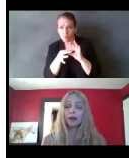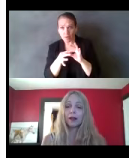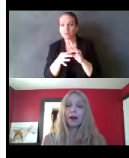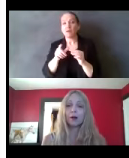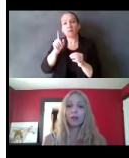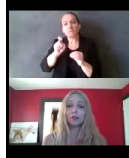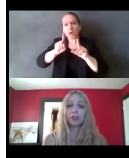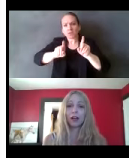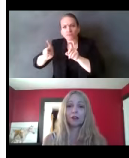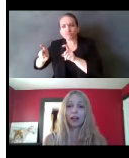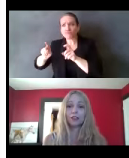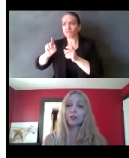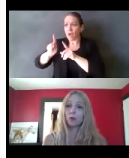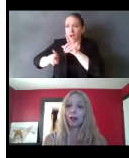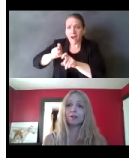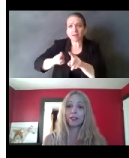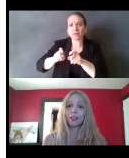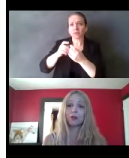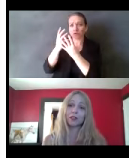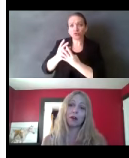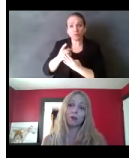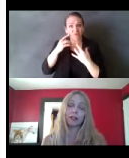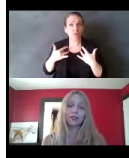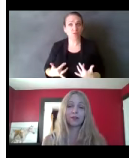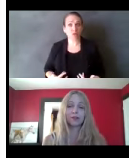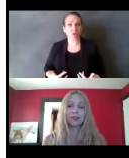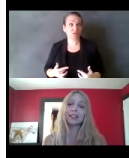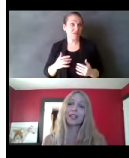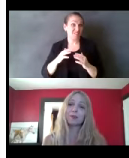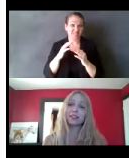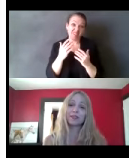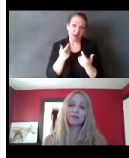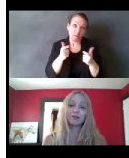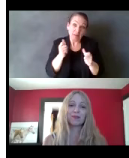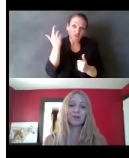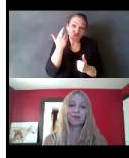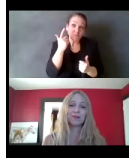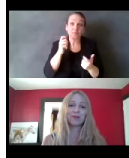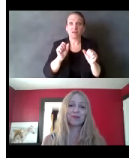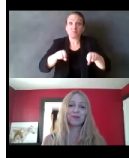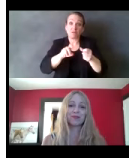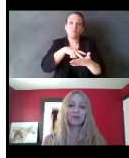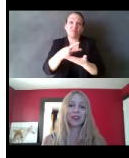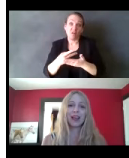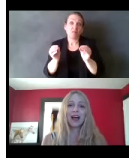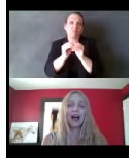up. There's a lot of factors, and one is the increased fall risk. Next slide, please.